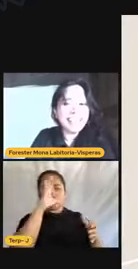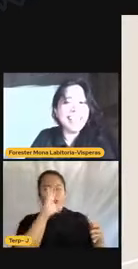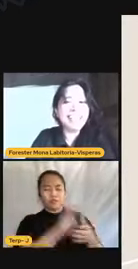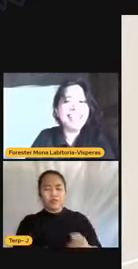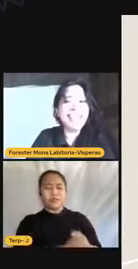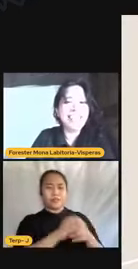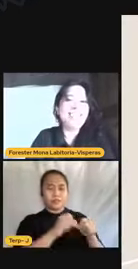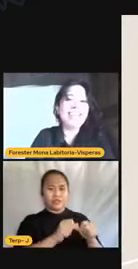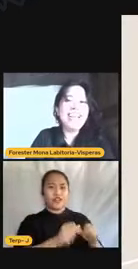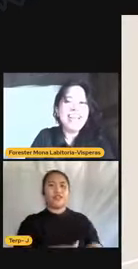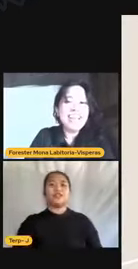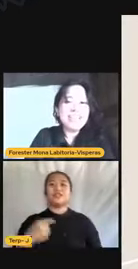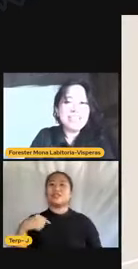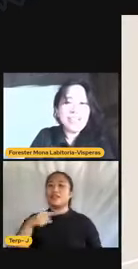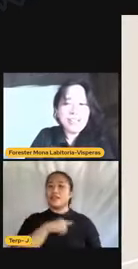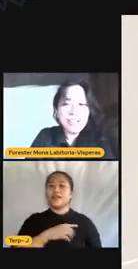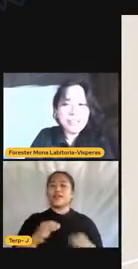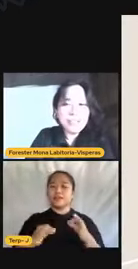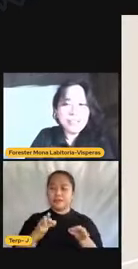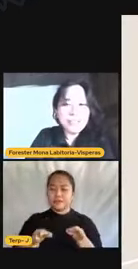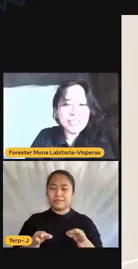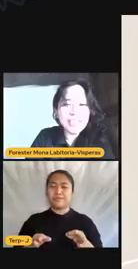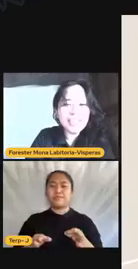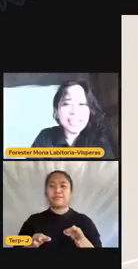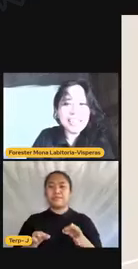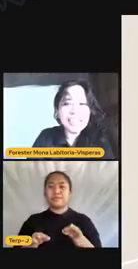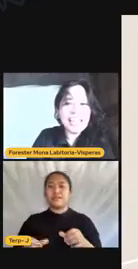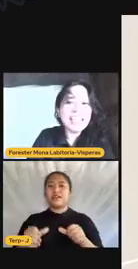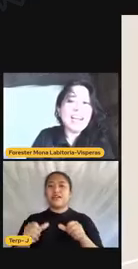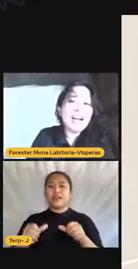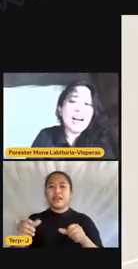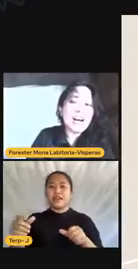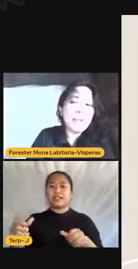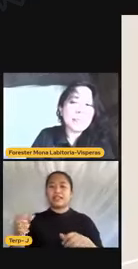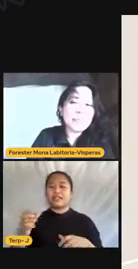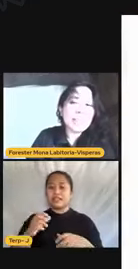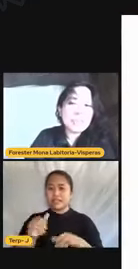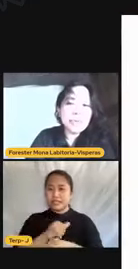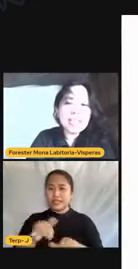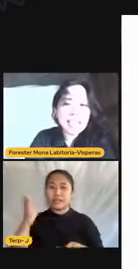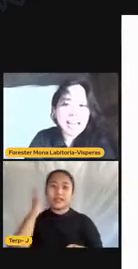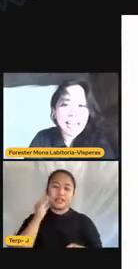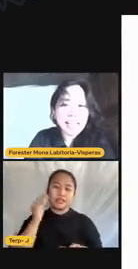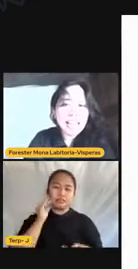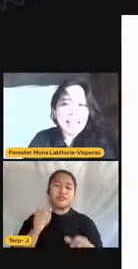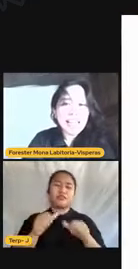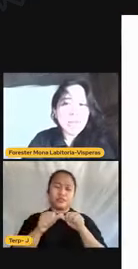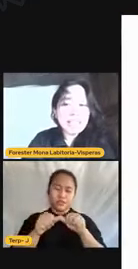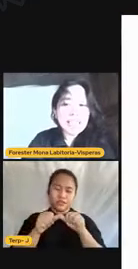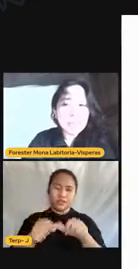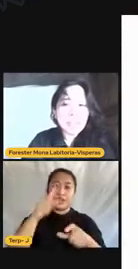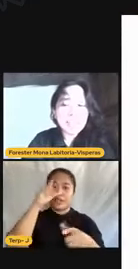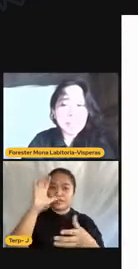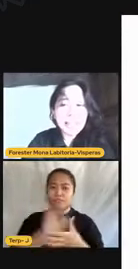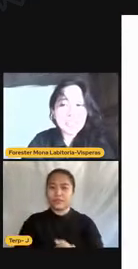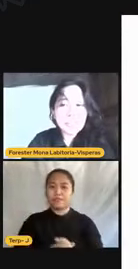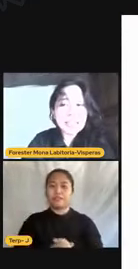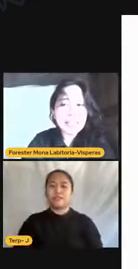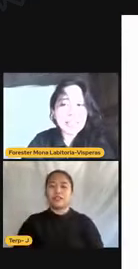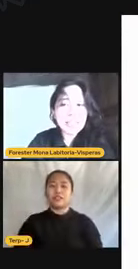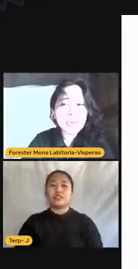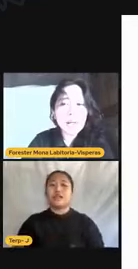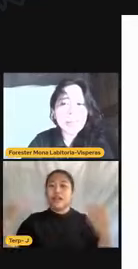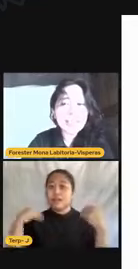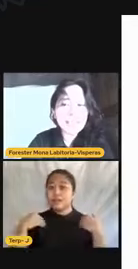din natin. Yeah. So I want to share, next slide. So this guy, he used his project